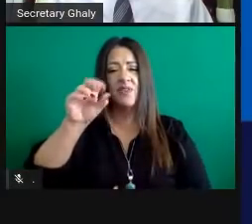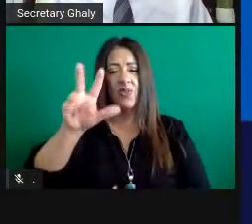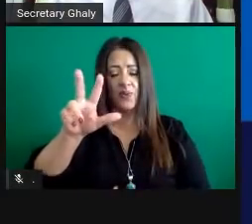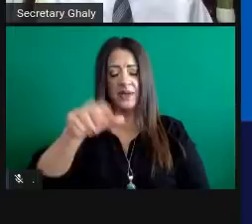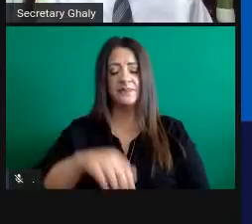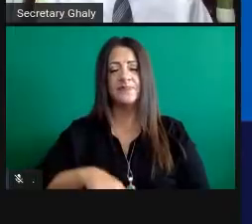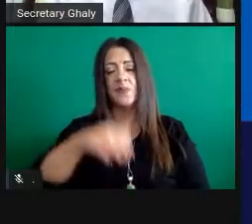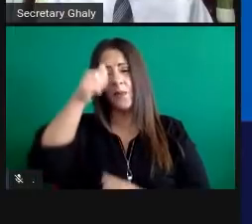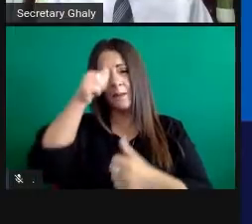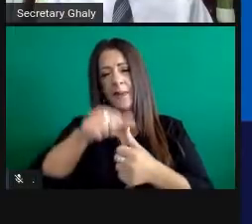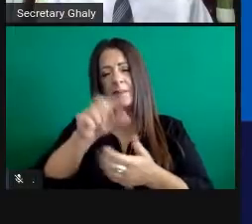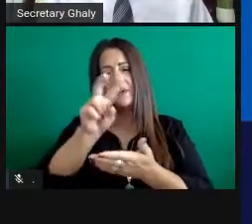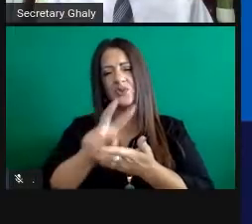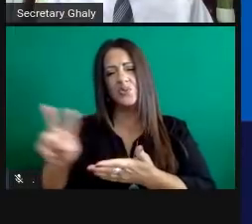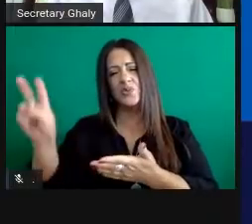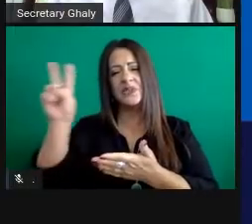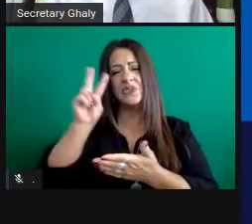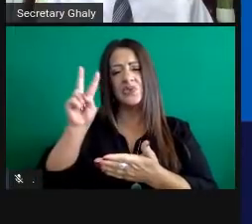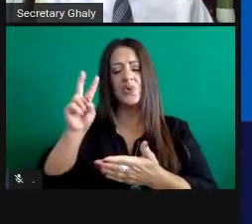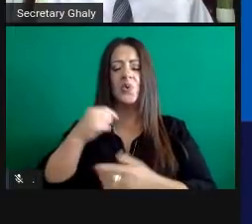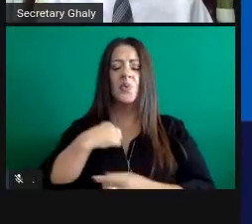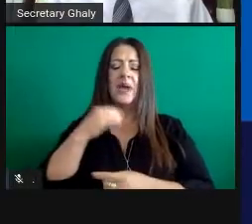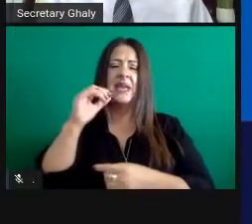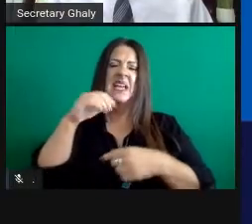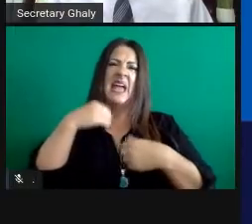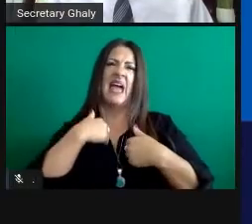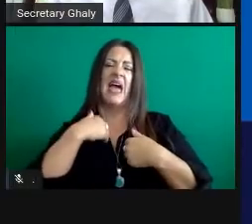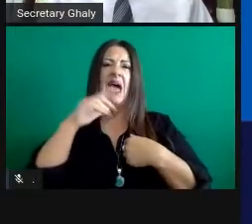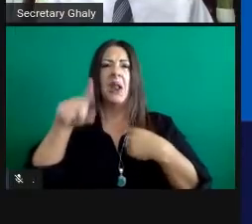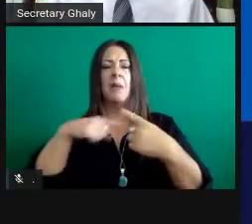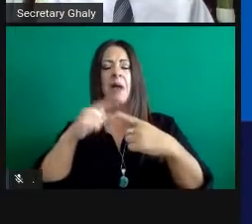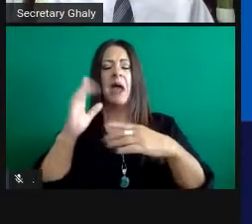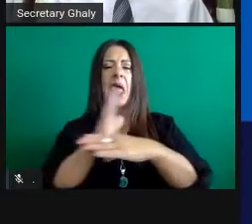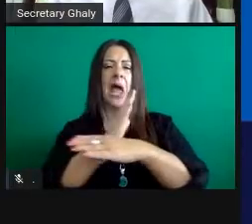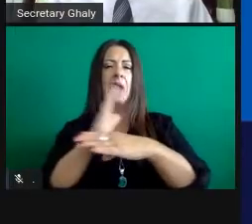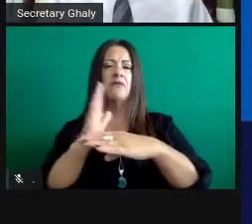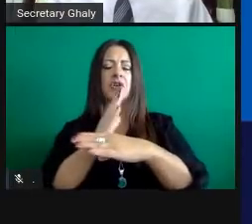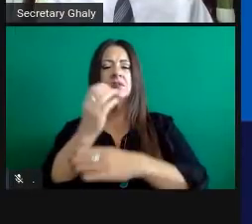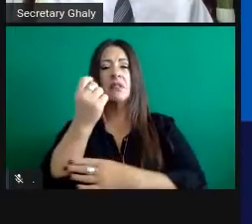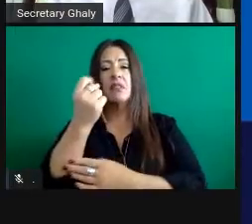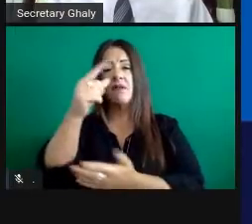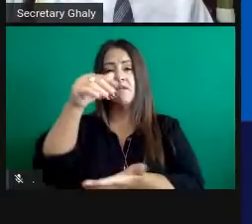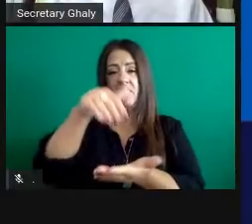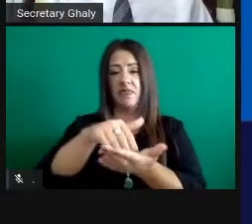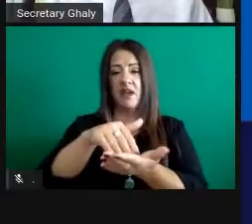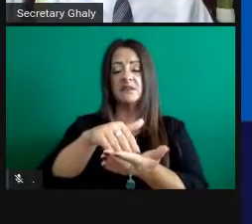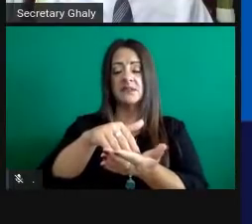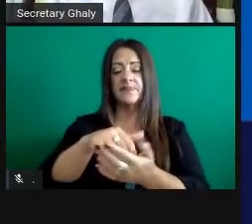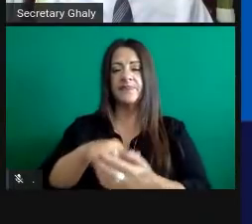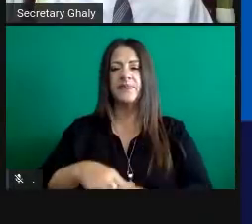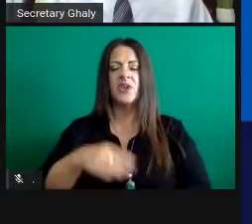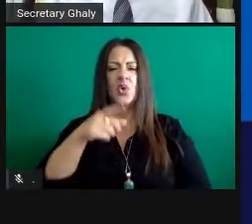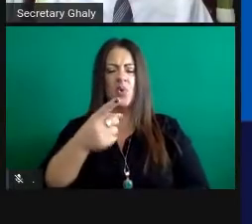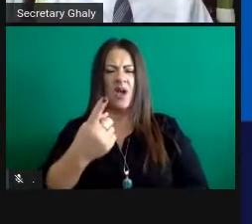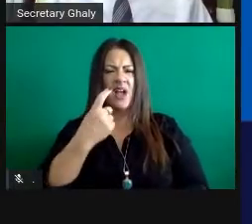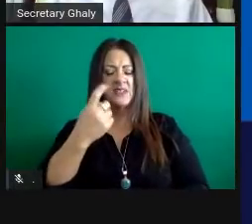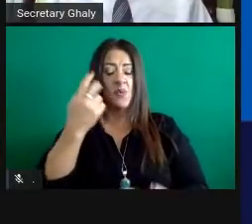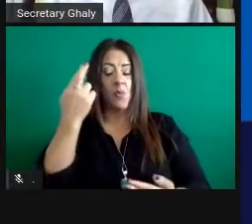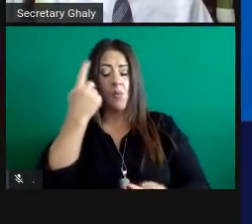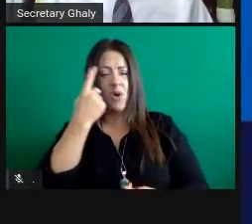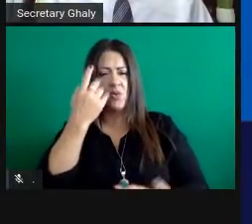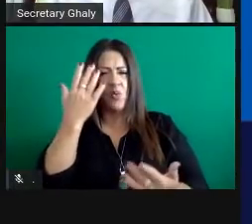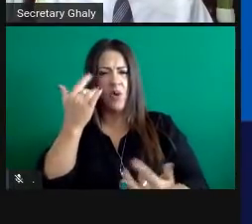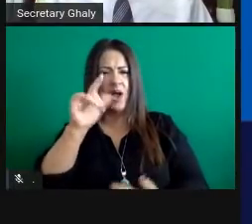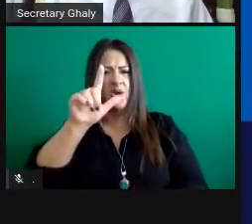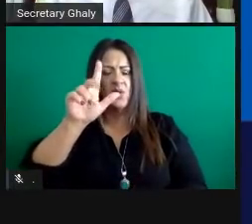we were reporting a 7-day average of about 11,000 cases. And you may ask why the 23,272. Maybe